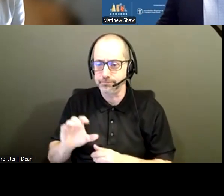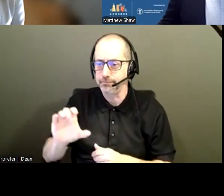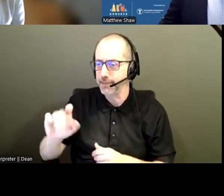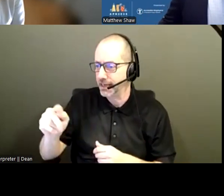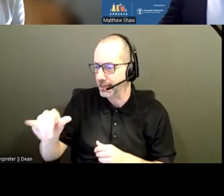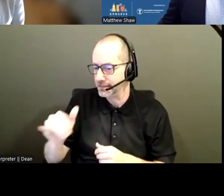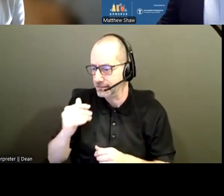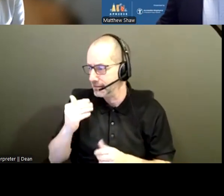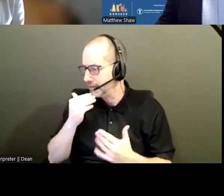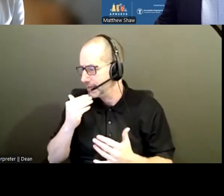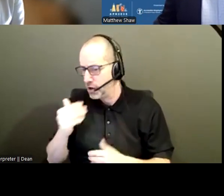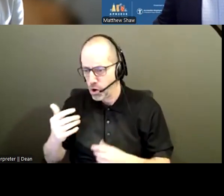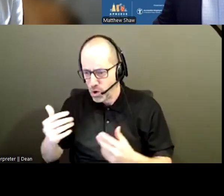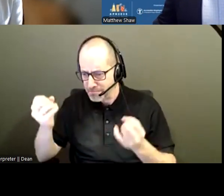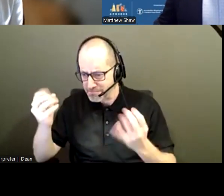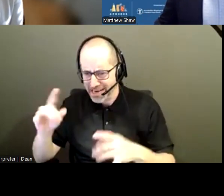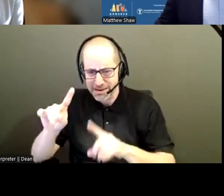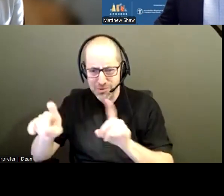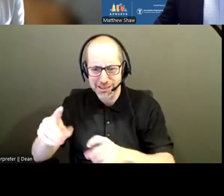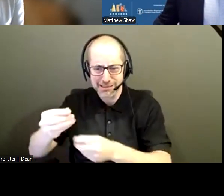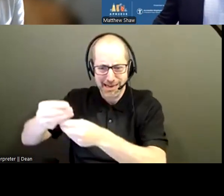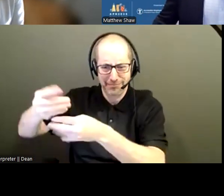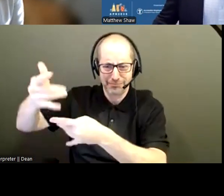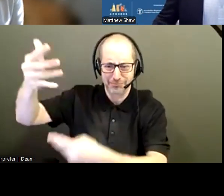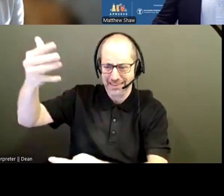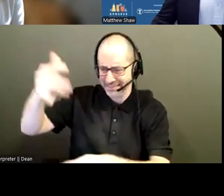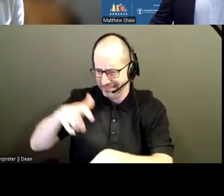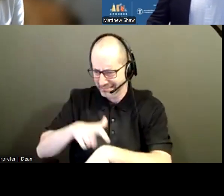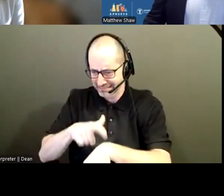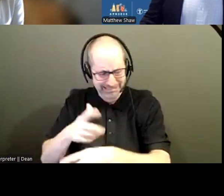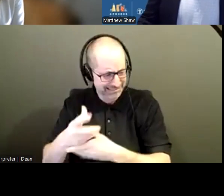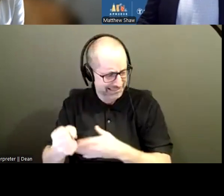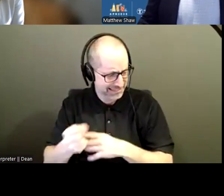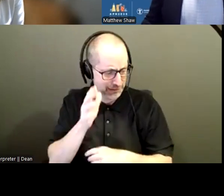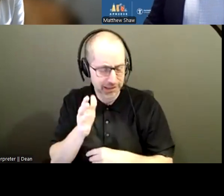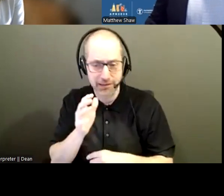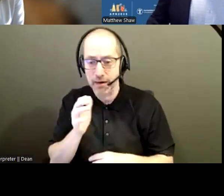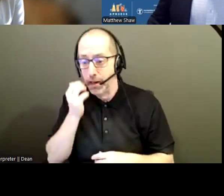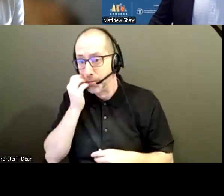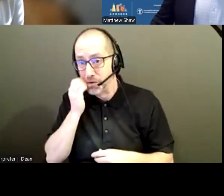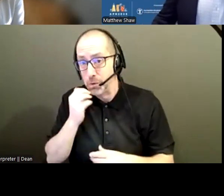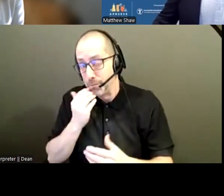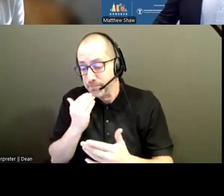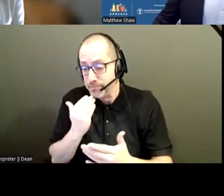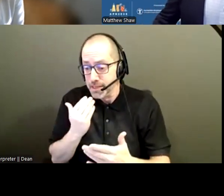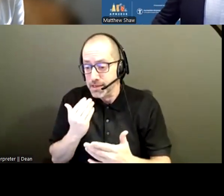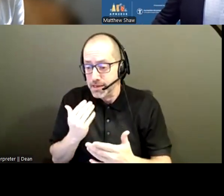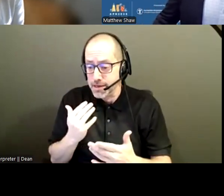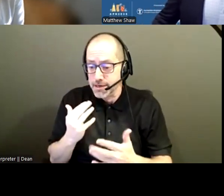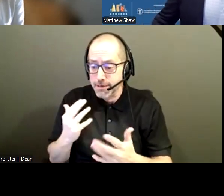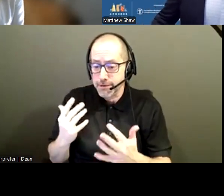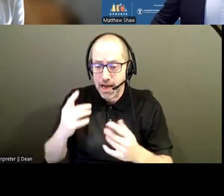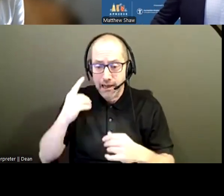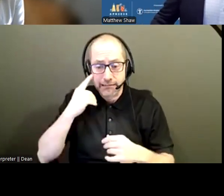more questions than we have time, which is a good and a bad problem to have. I think I'm